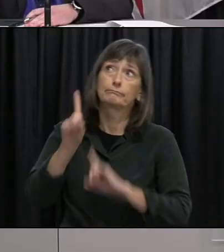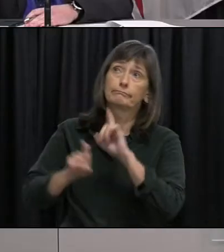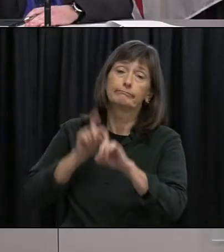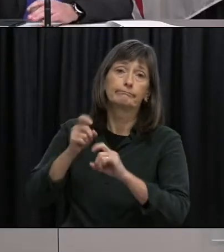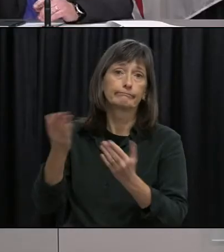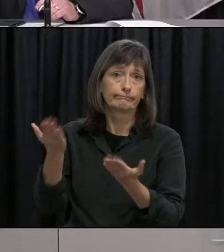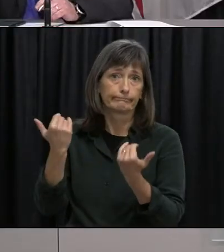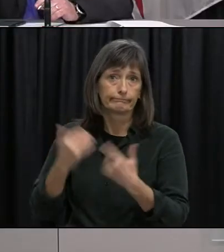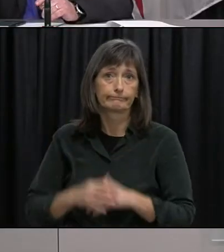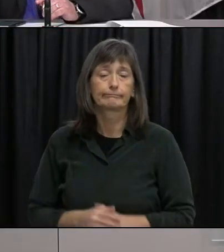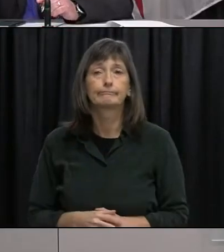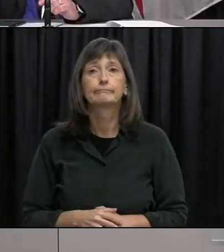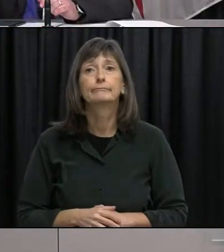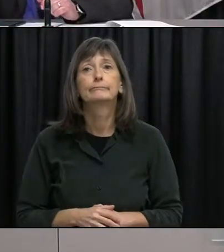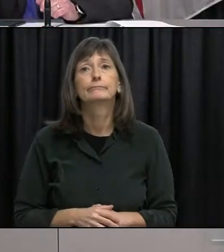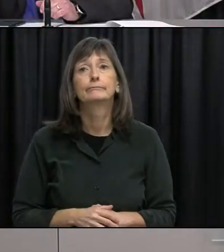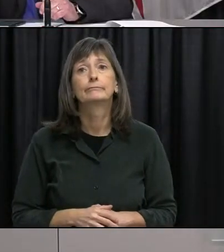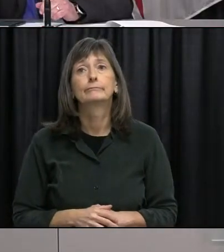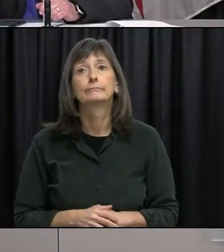questions.